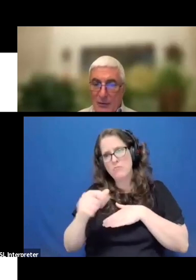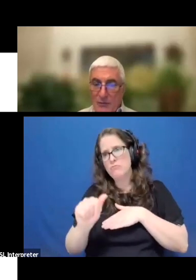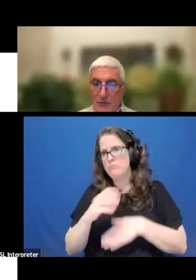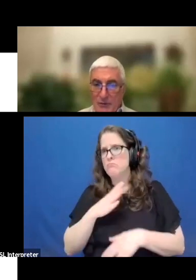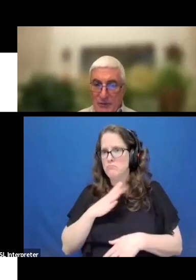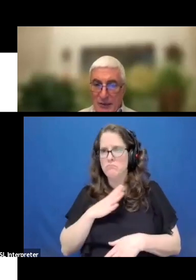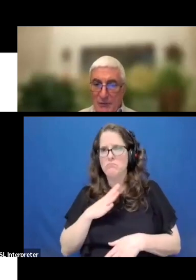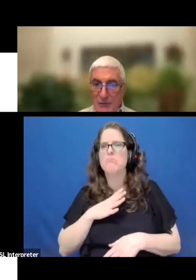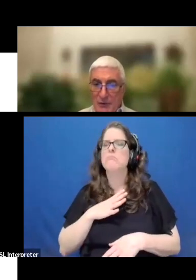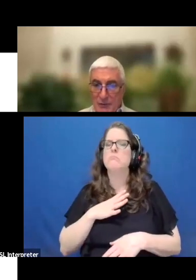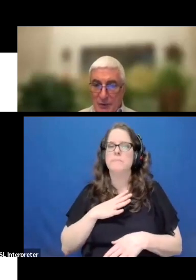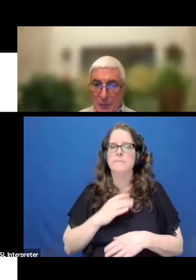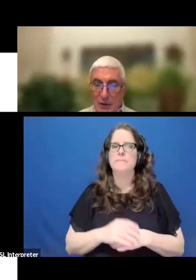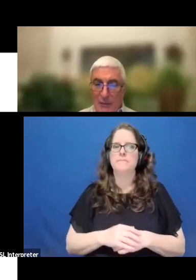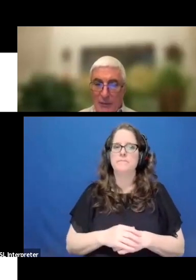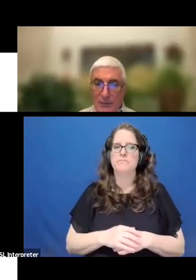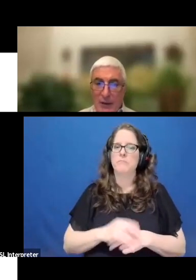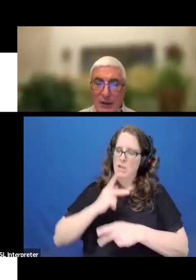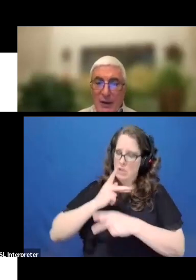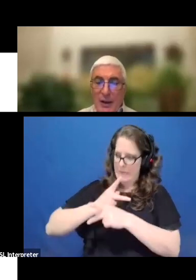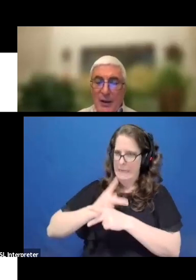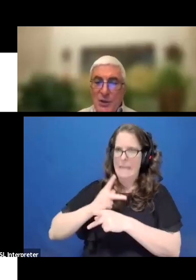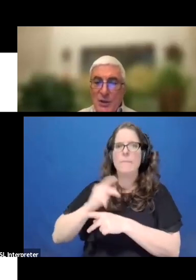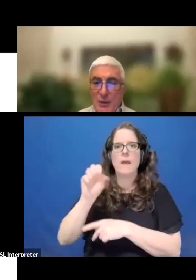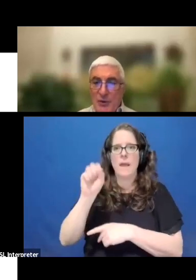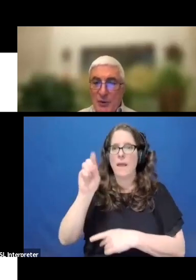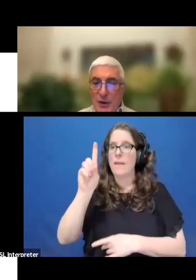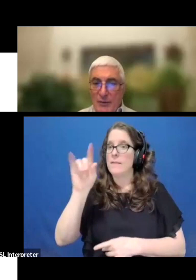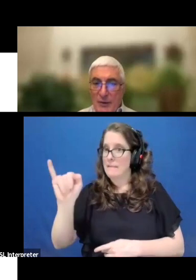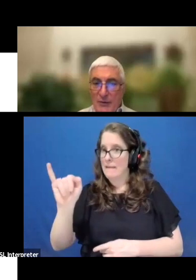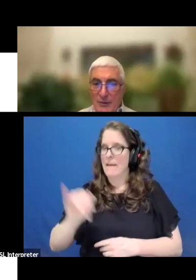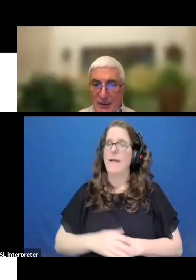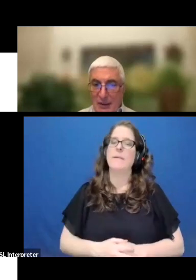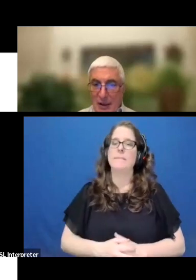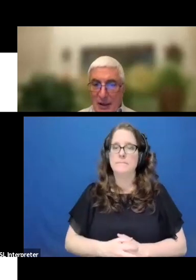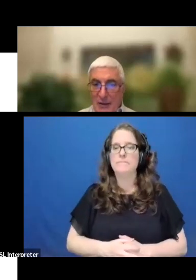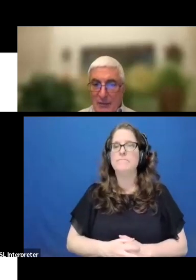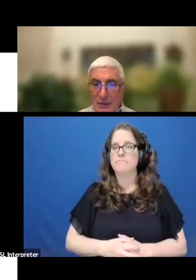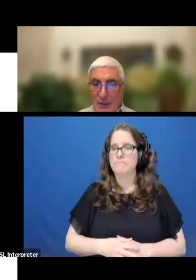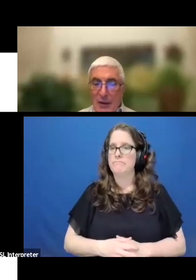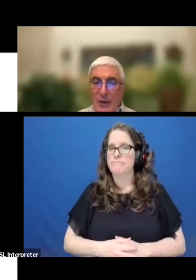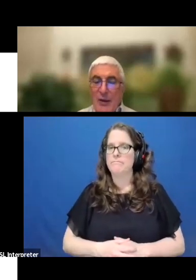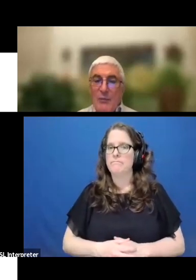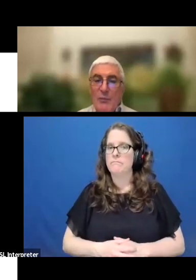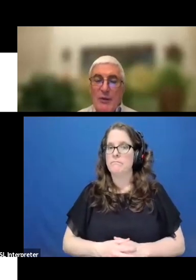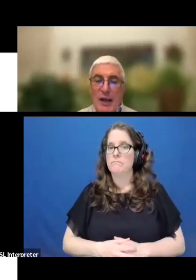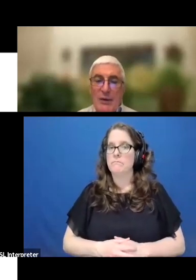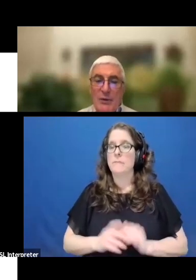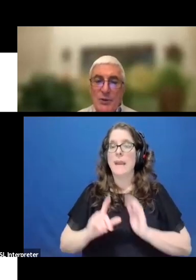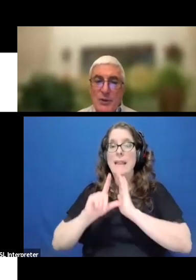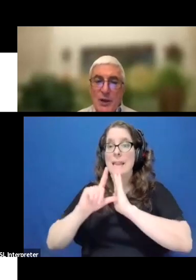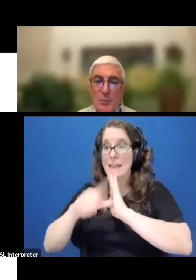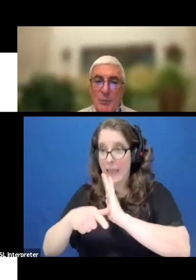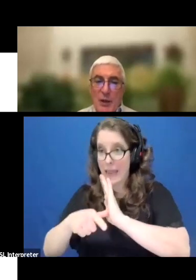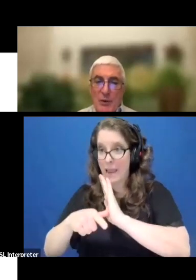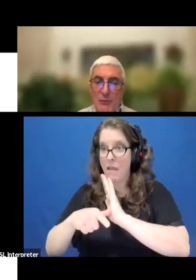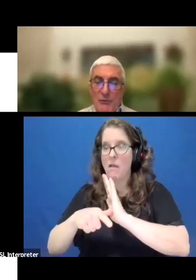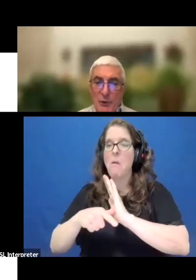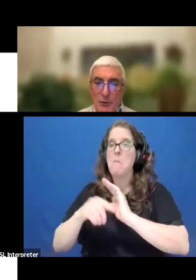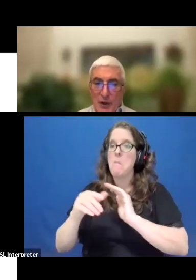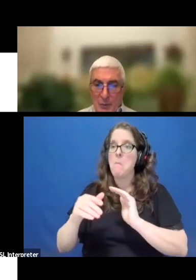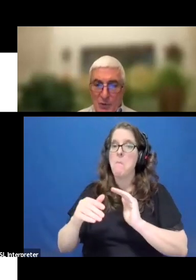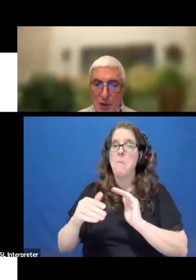amount of $1,550 a month. And she kept her SSDI. But later, she got a